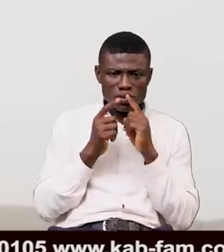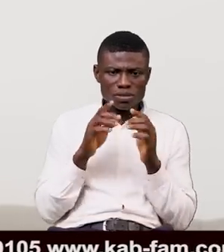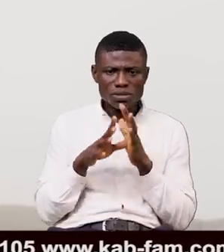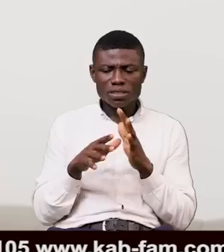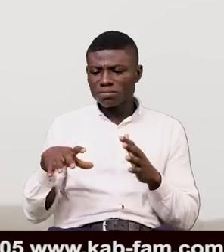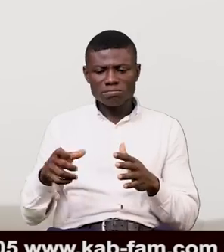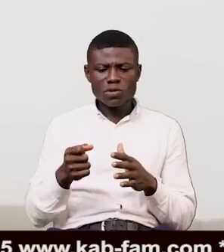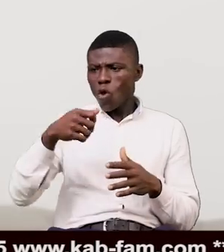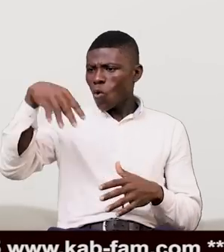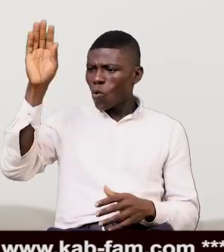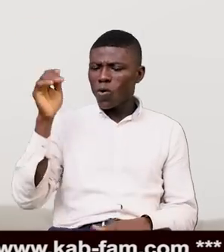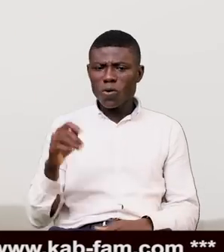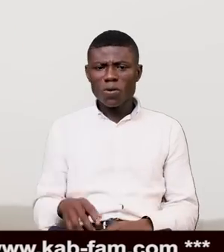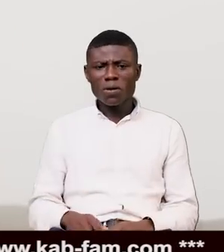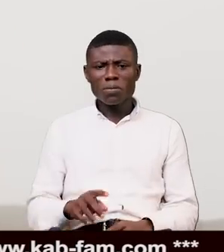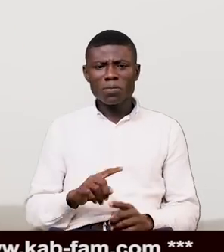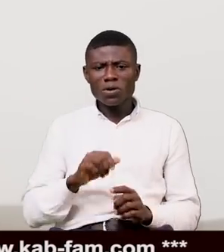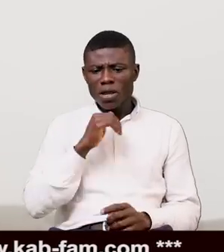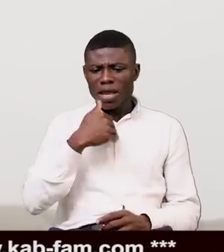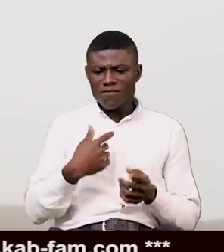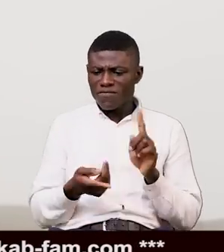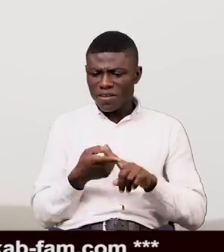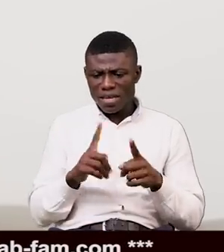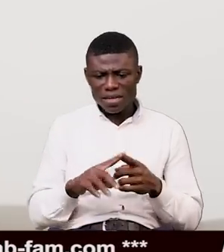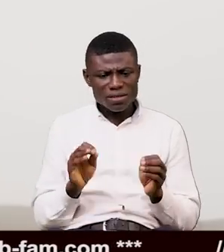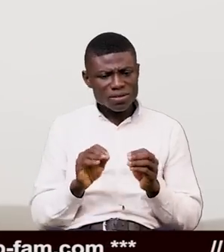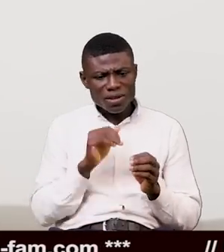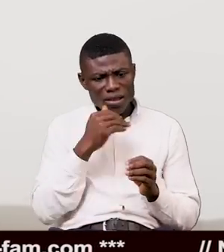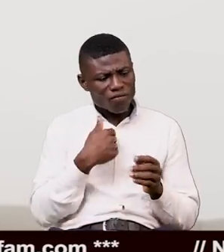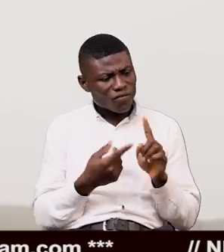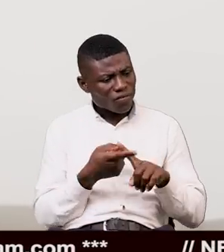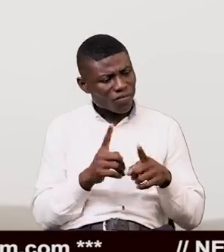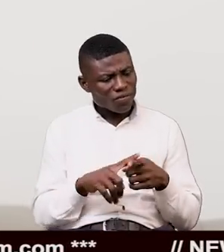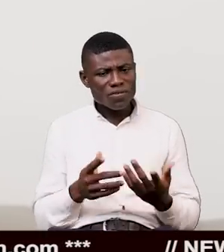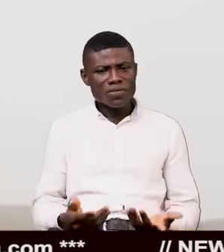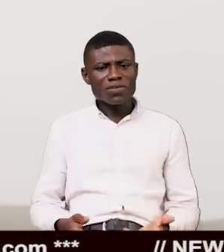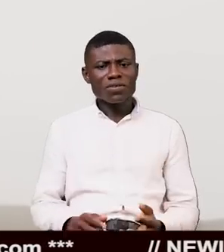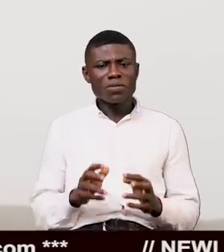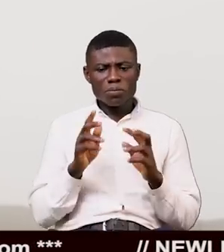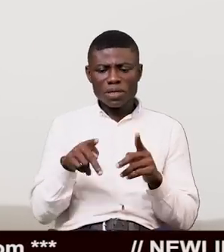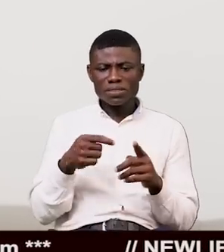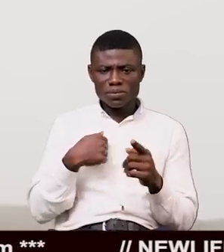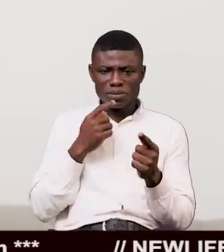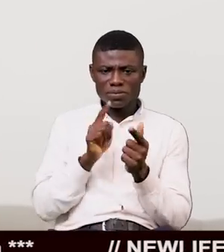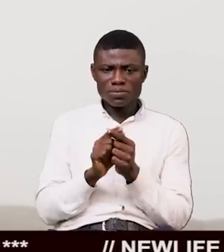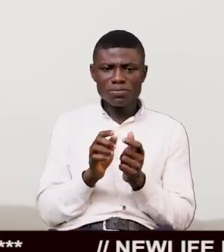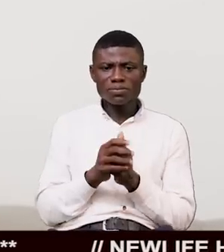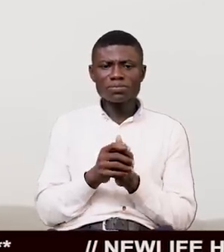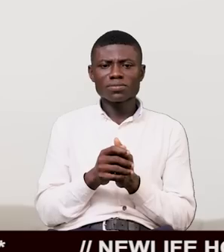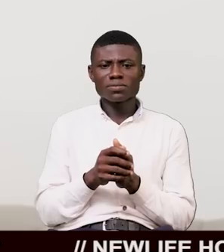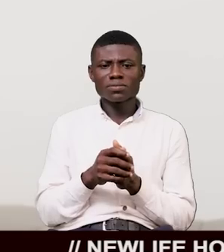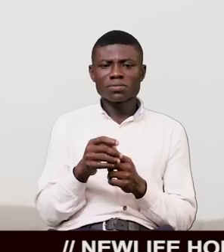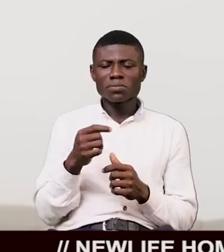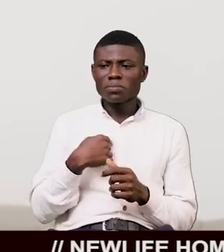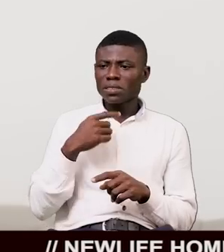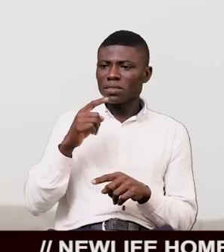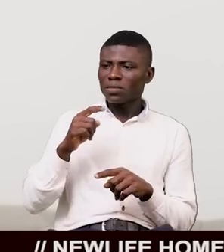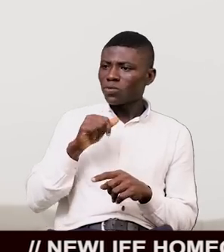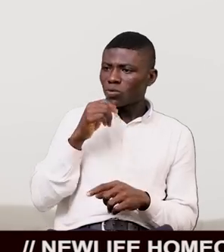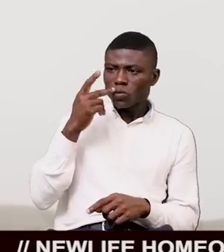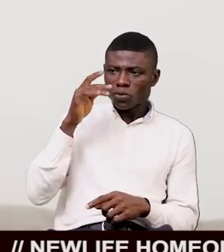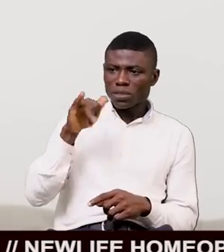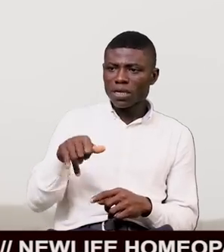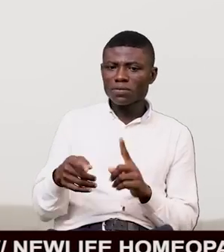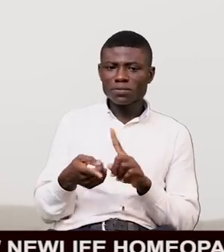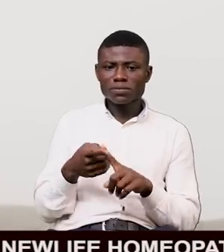no ma ne sa fo aso no ko na de woni adamfo ana o ye obi a me hu no no ma ntimi en hu se